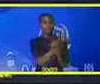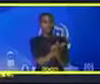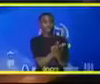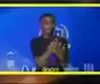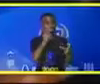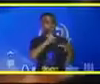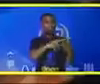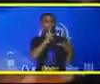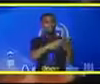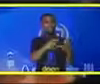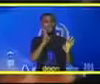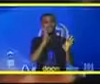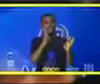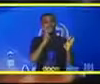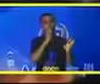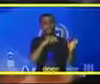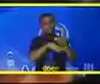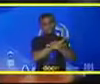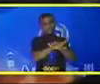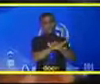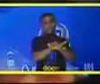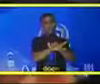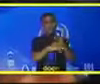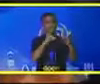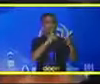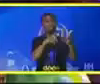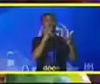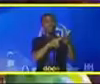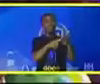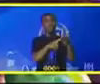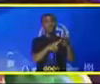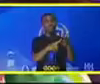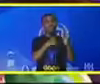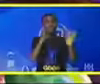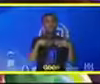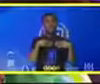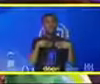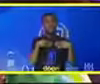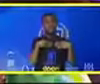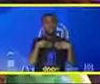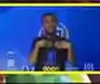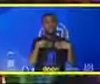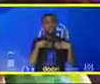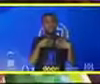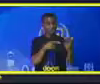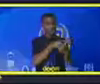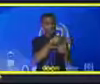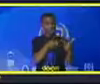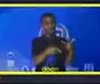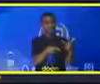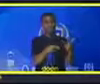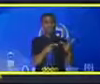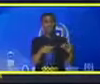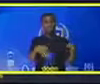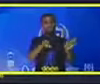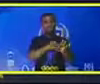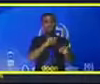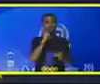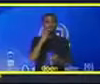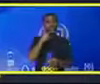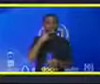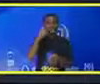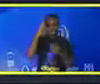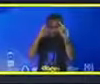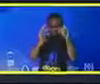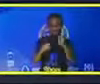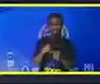access. Number three, unusual acceptance. Don't say it's because I'm from the Volta region. Don't